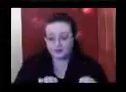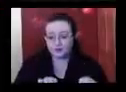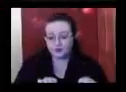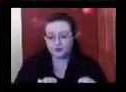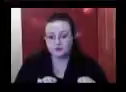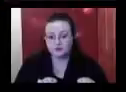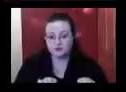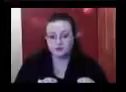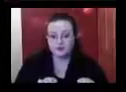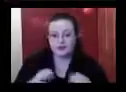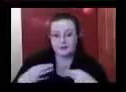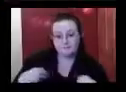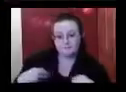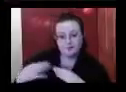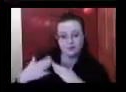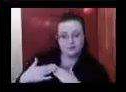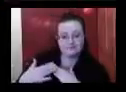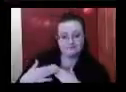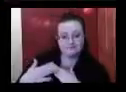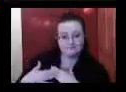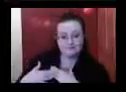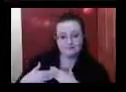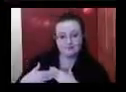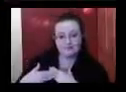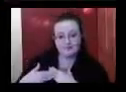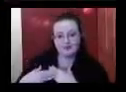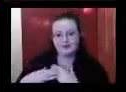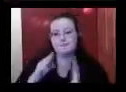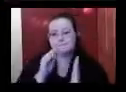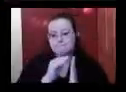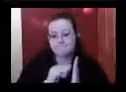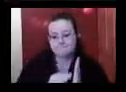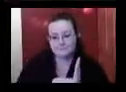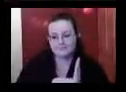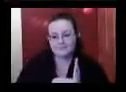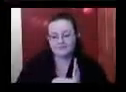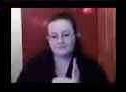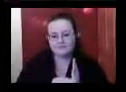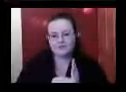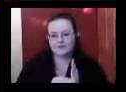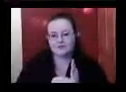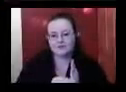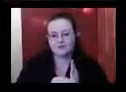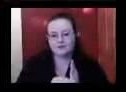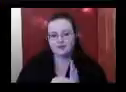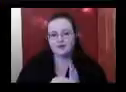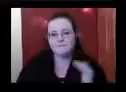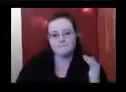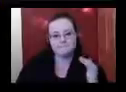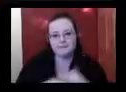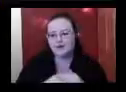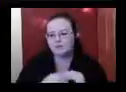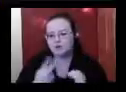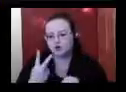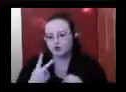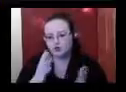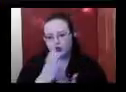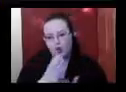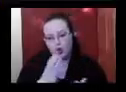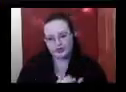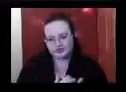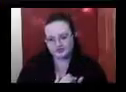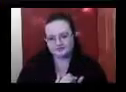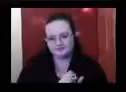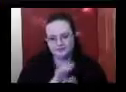instruct school boards to timetable students with no more than 2 courses at one time. So students